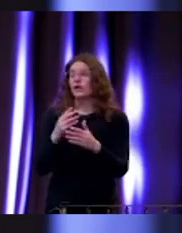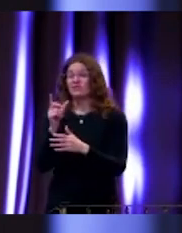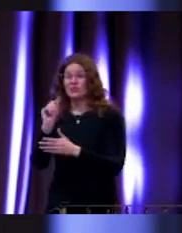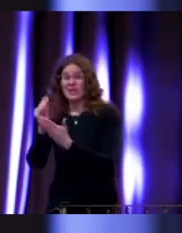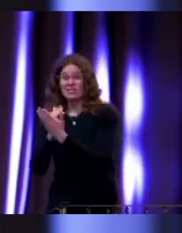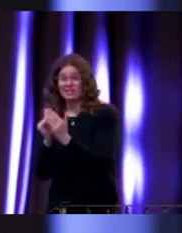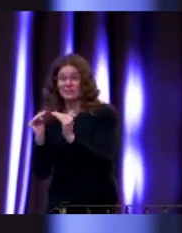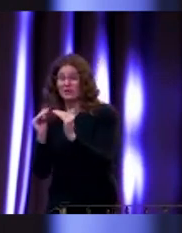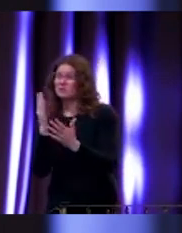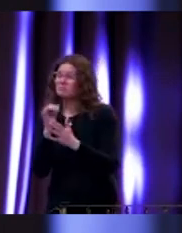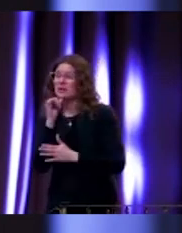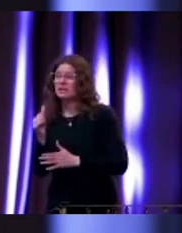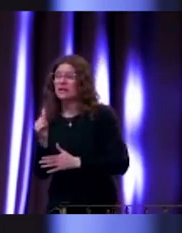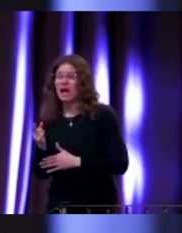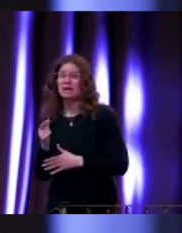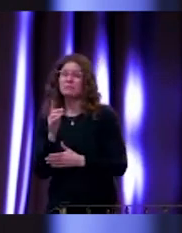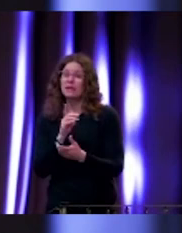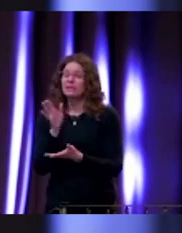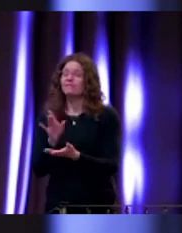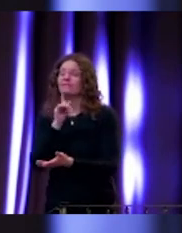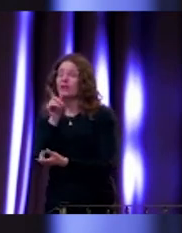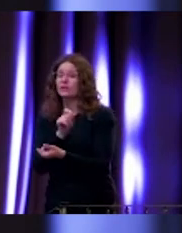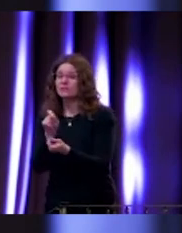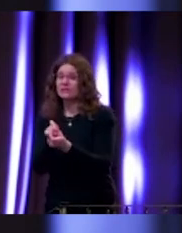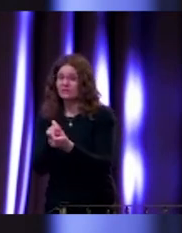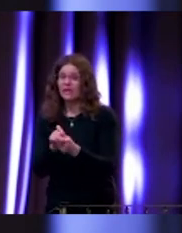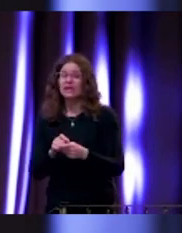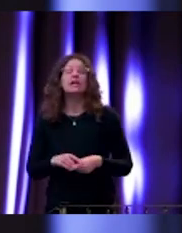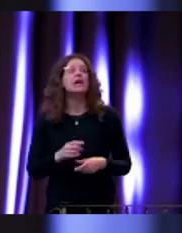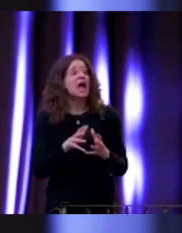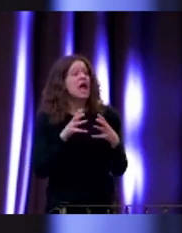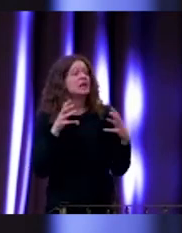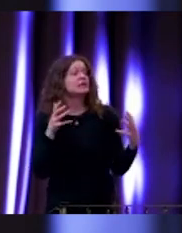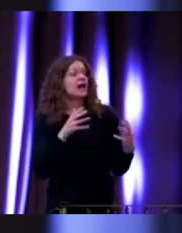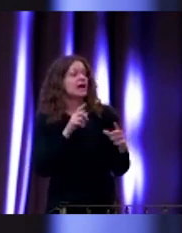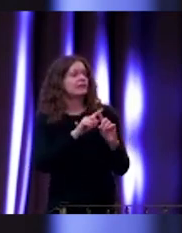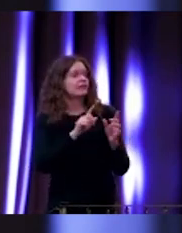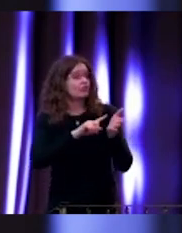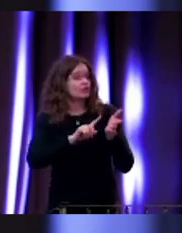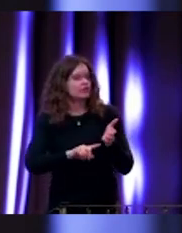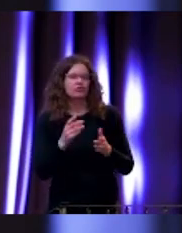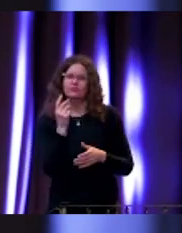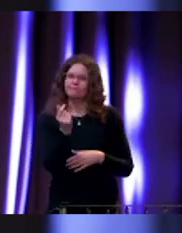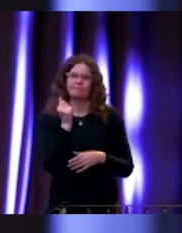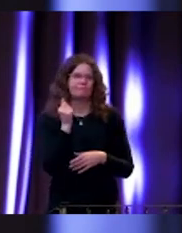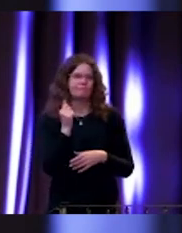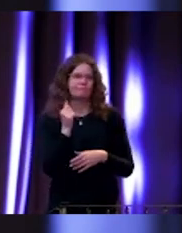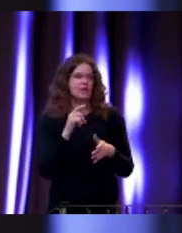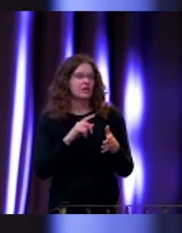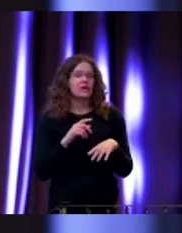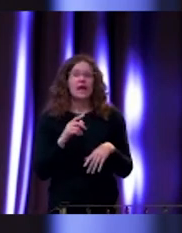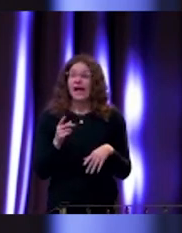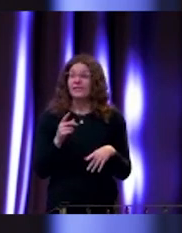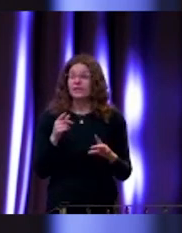once and you have a list of like 20 peers, maybe not. It might be very specific. And you're gonna get a lot of research done